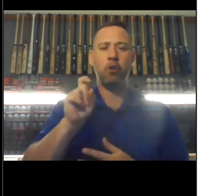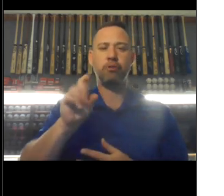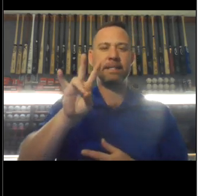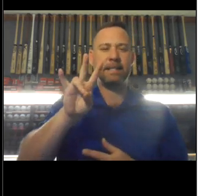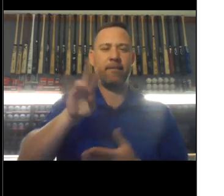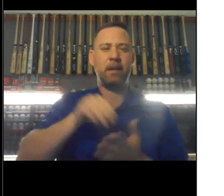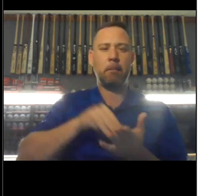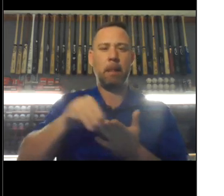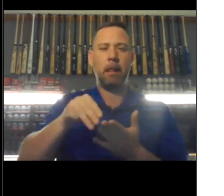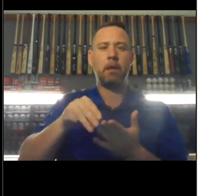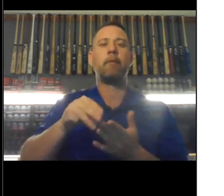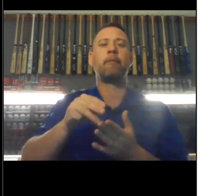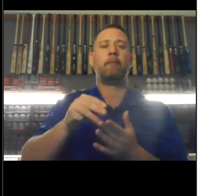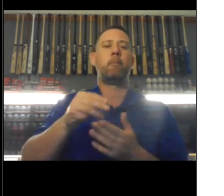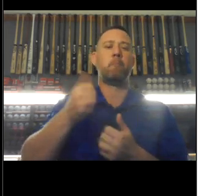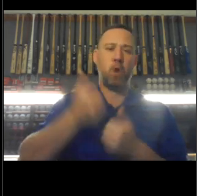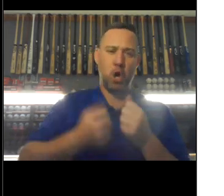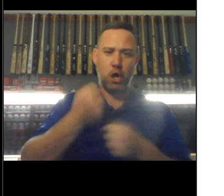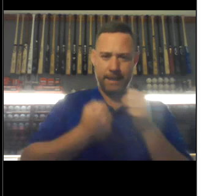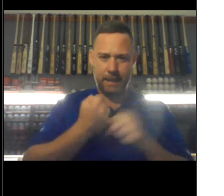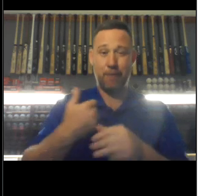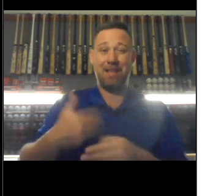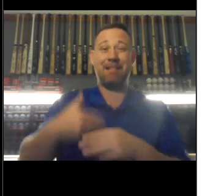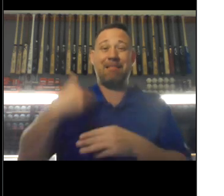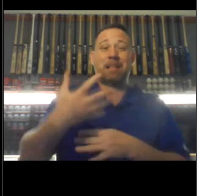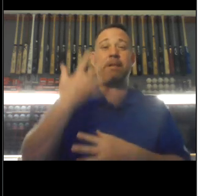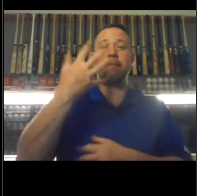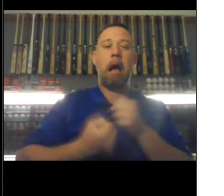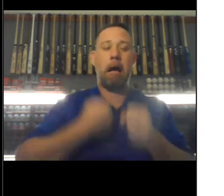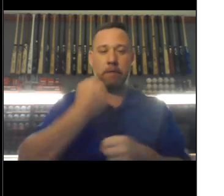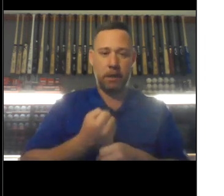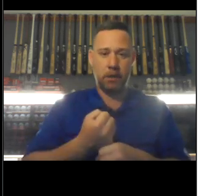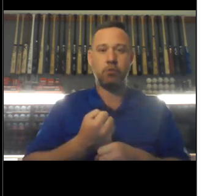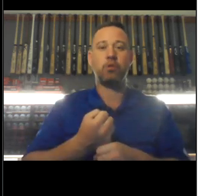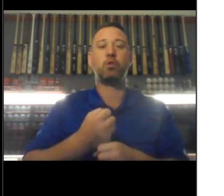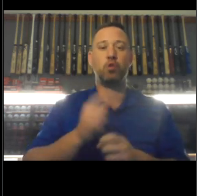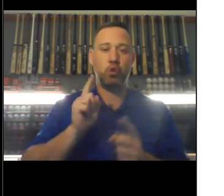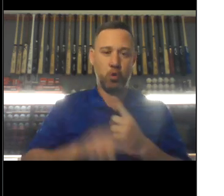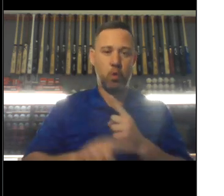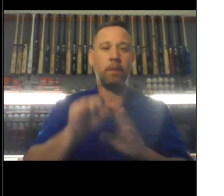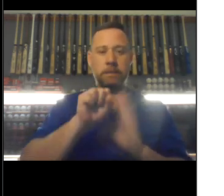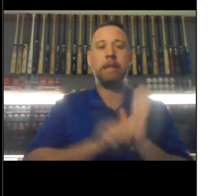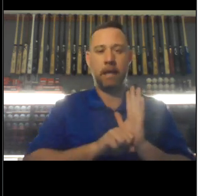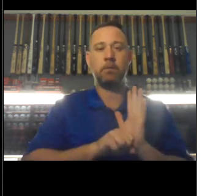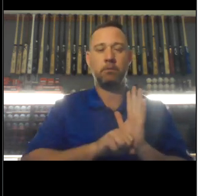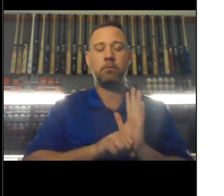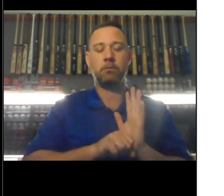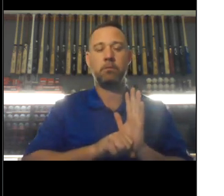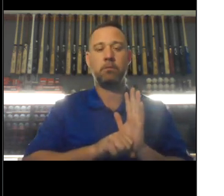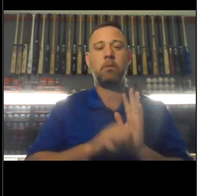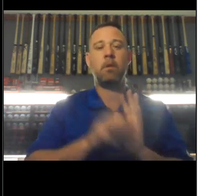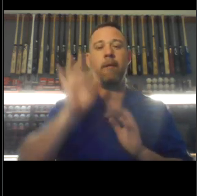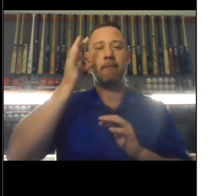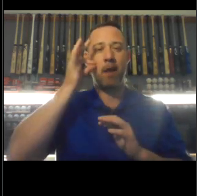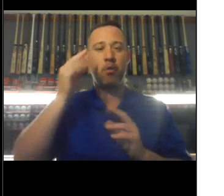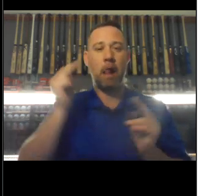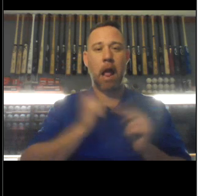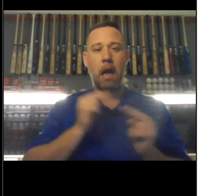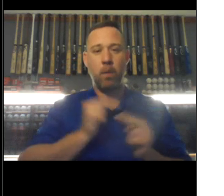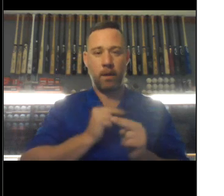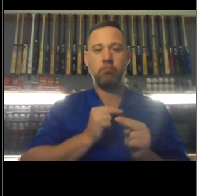year for the next 5 years to Caltrans, or to the state, I should say. Federal Highway Administration very